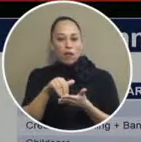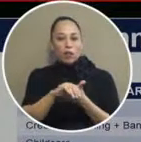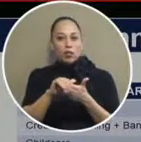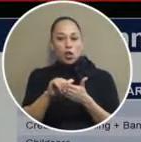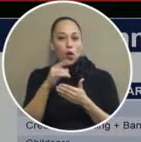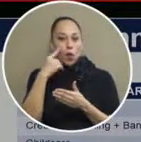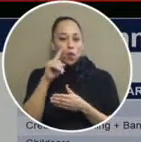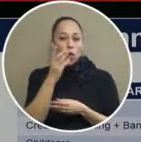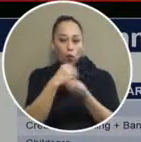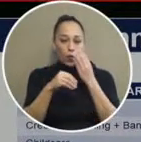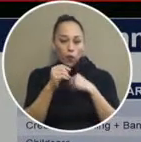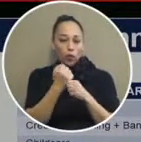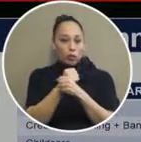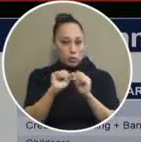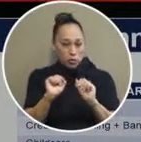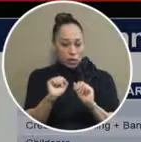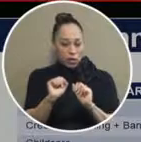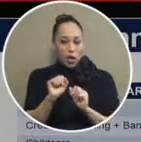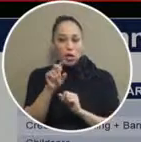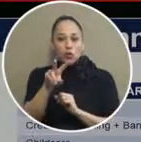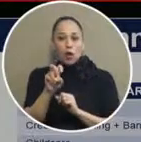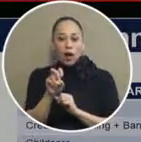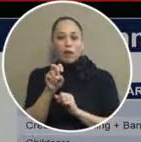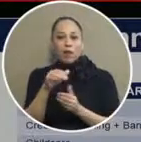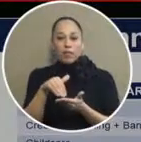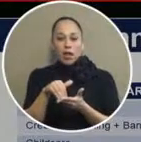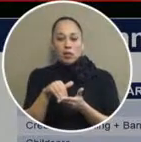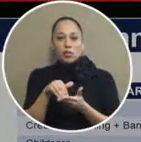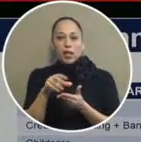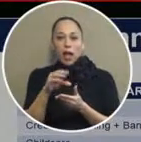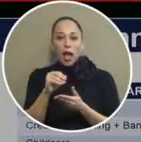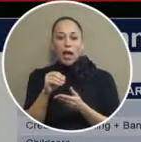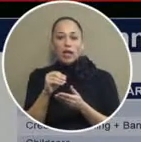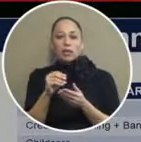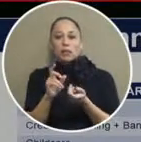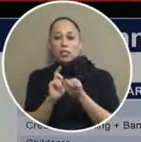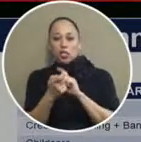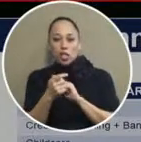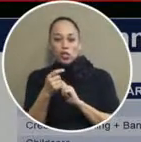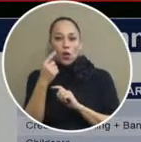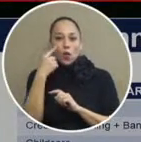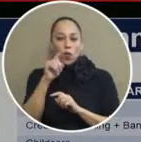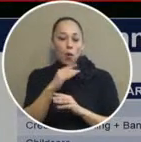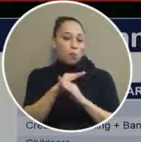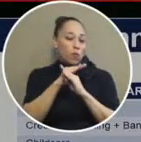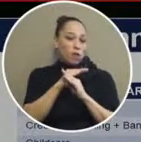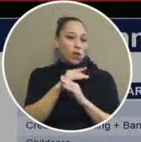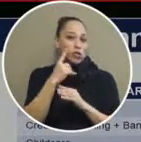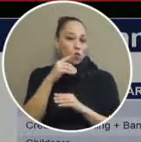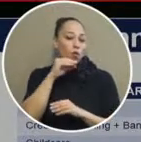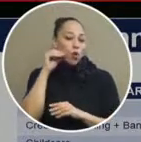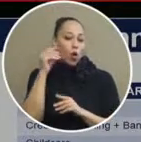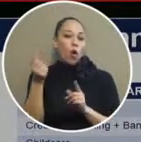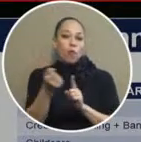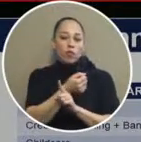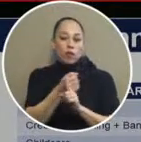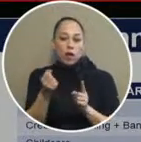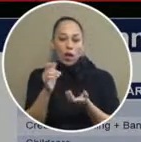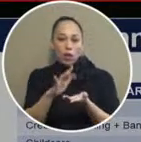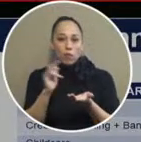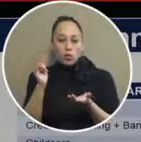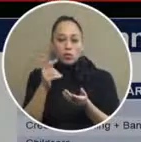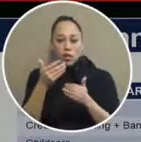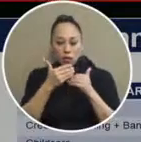$700,000 towards food security, and $205,000 and change for prevention of domestic violence and abuse. The